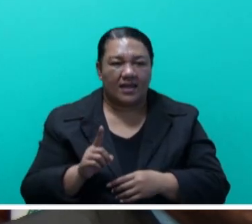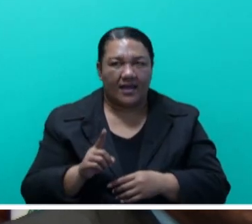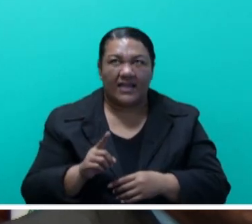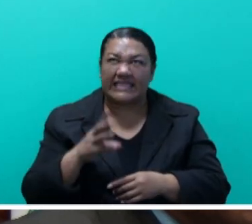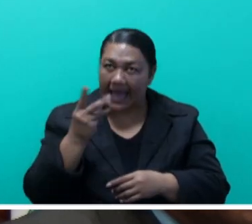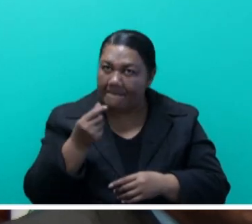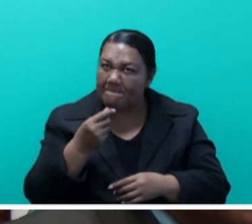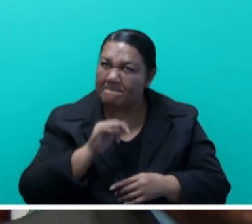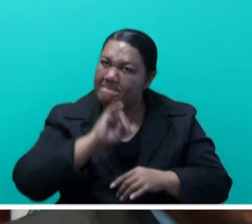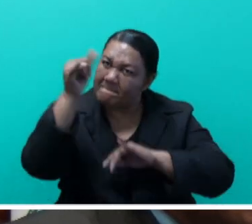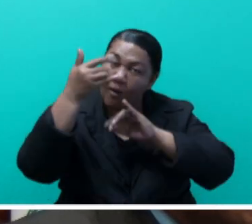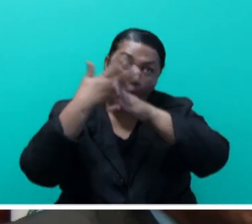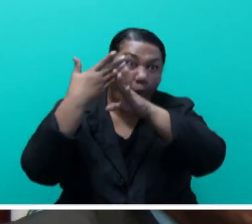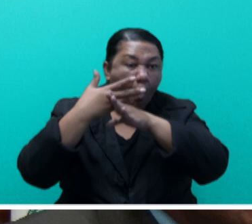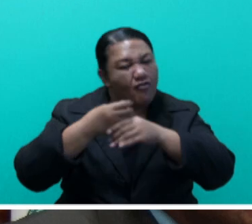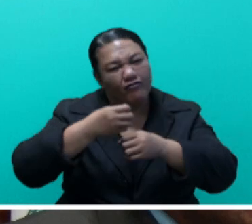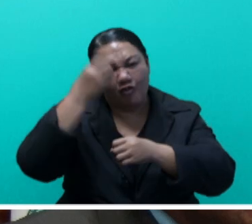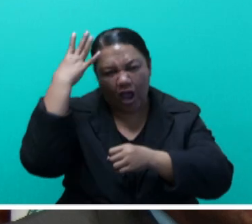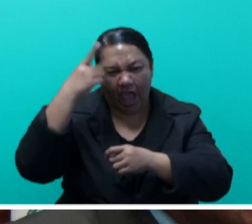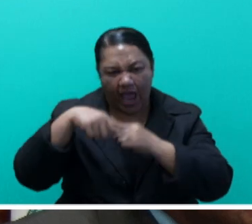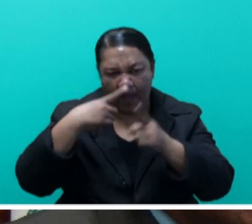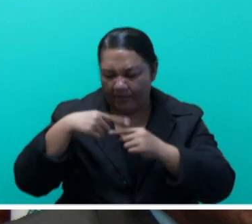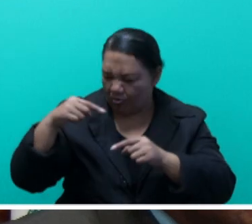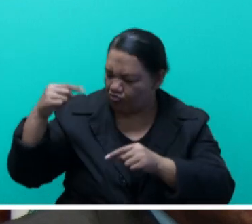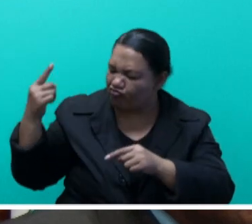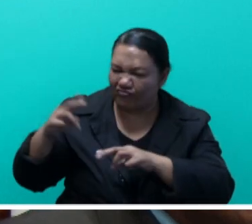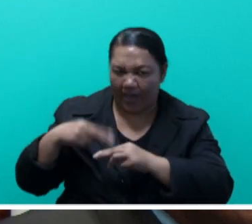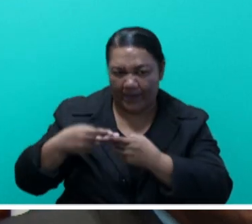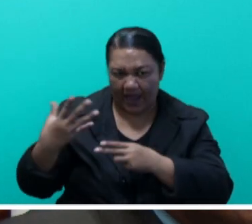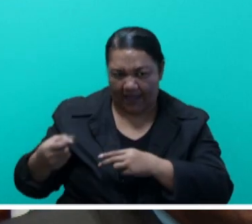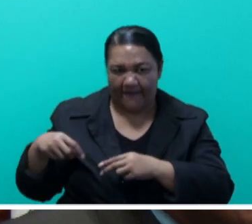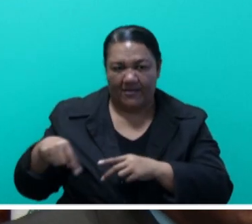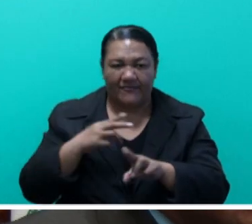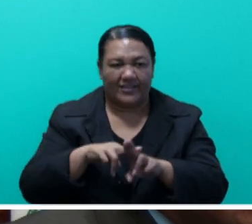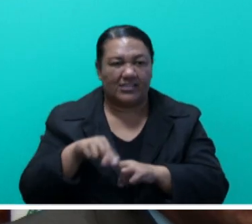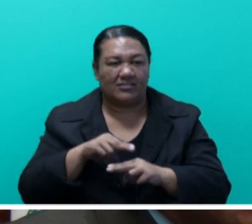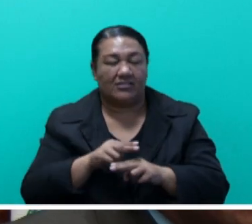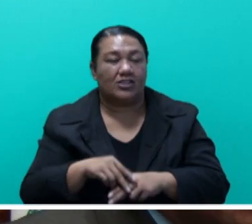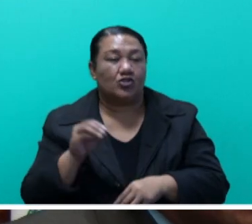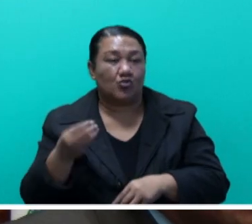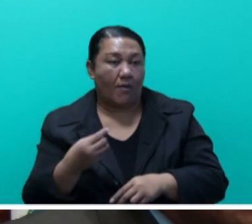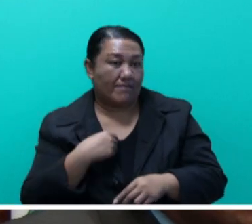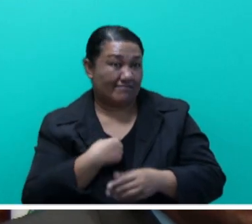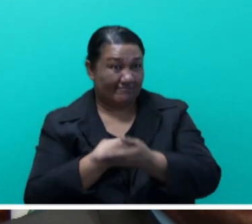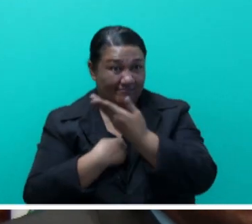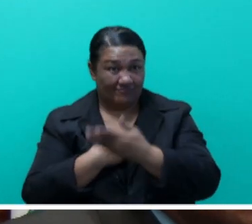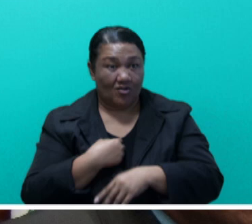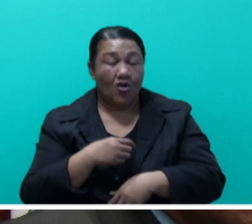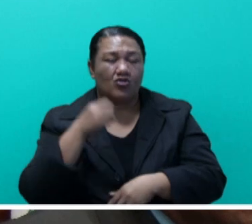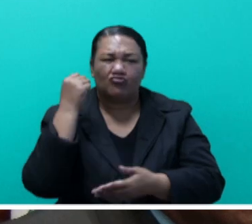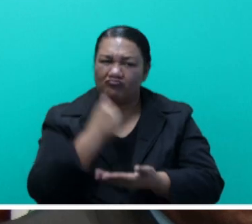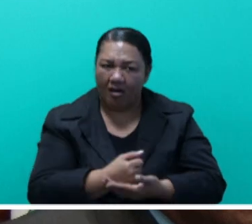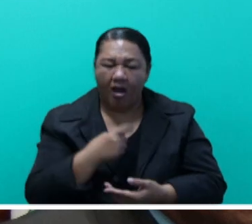sir, it is important that we address the issue to ensure that benefits of labour mobility do not come